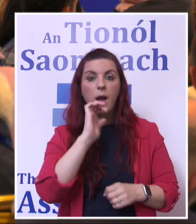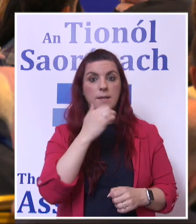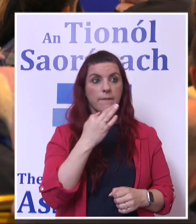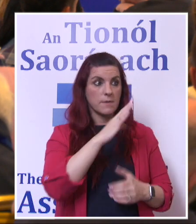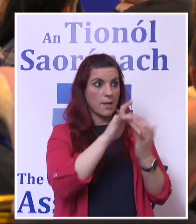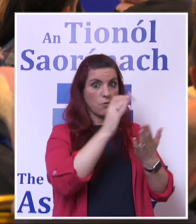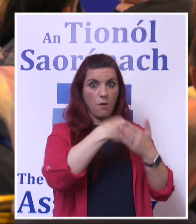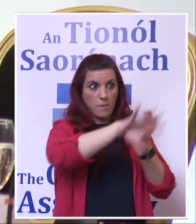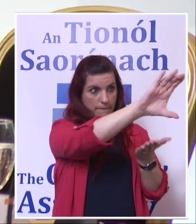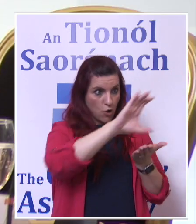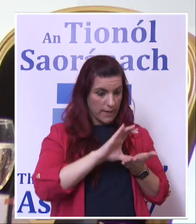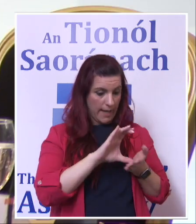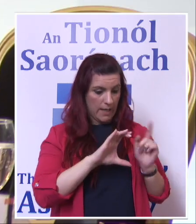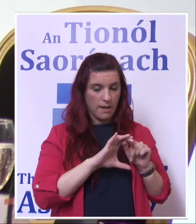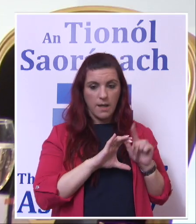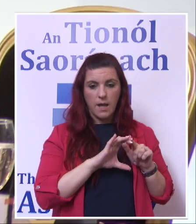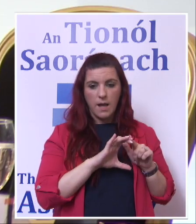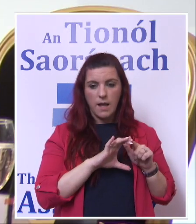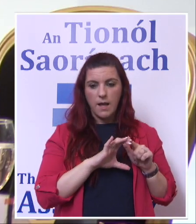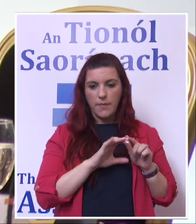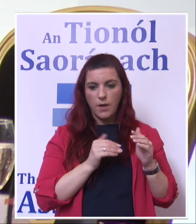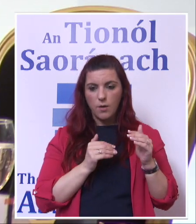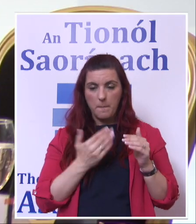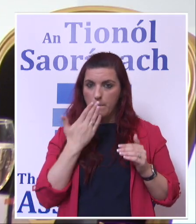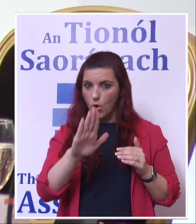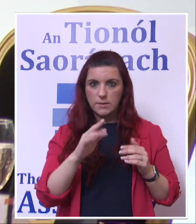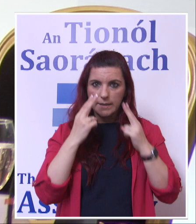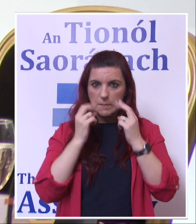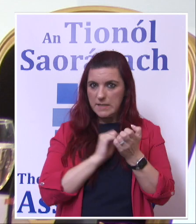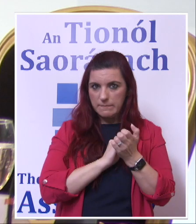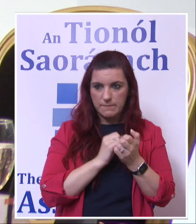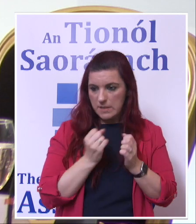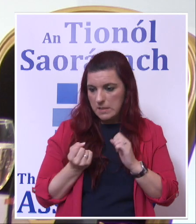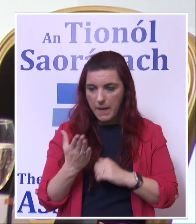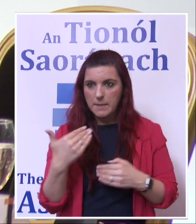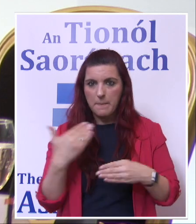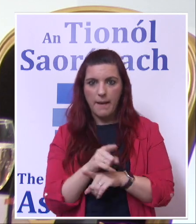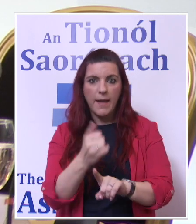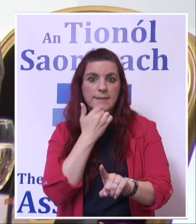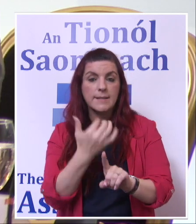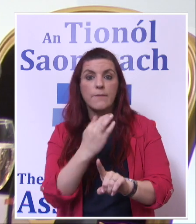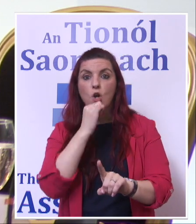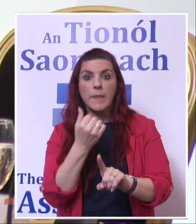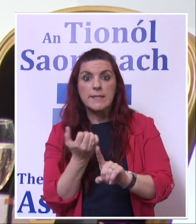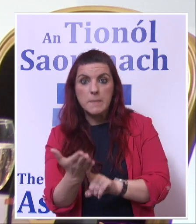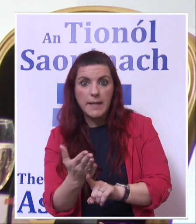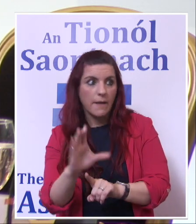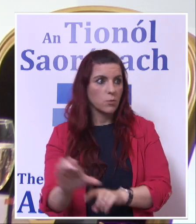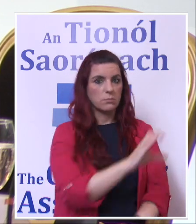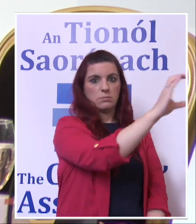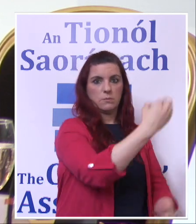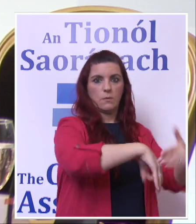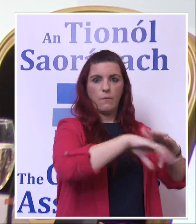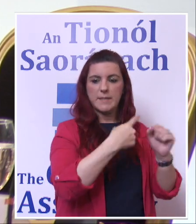central government, and it usually has to be spent by a certain date, and if it's not spent by that date, it goes back to the